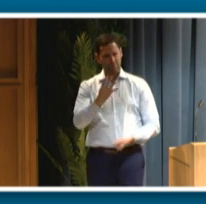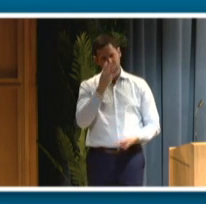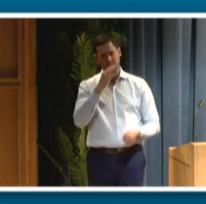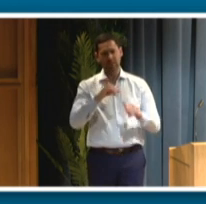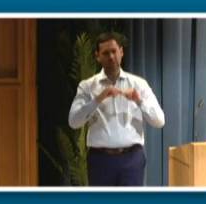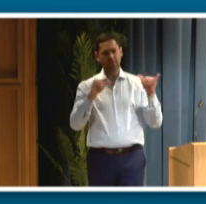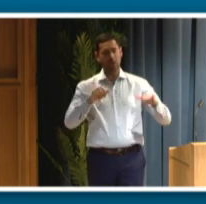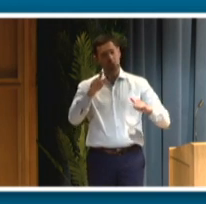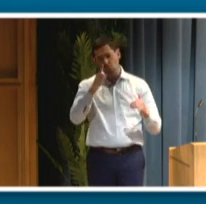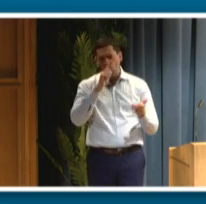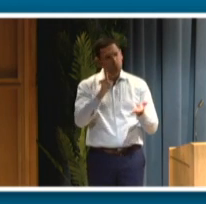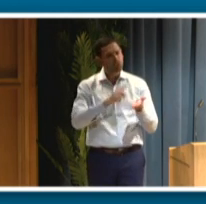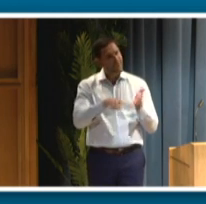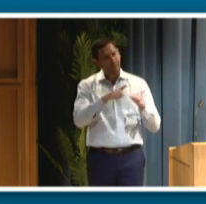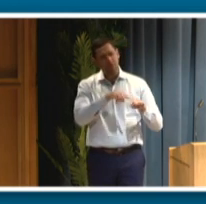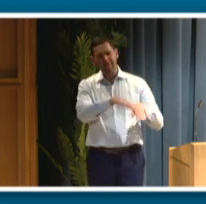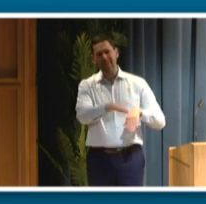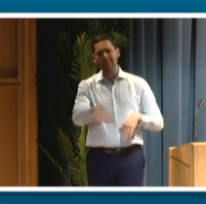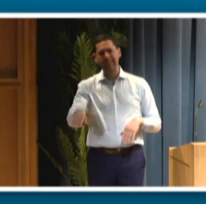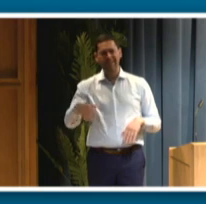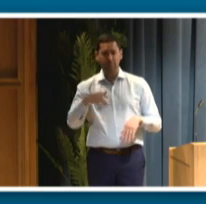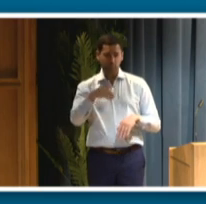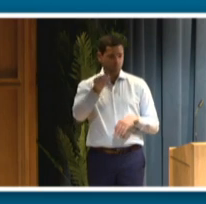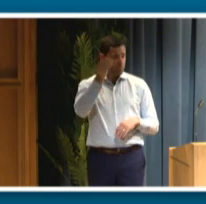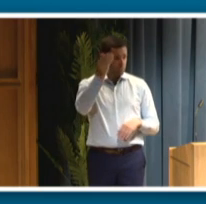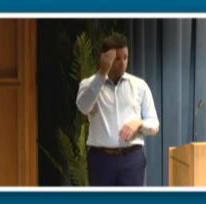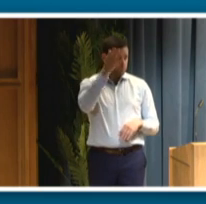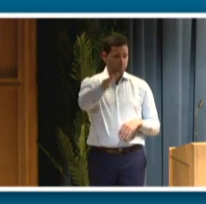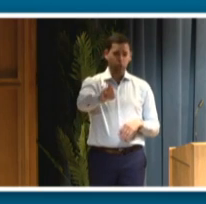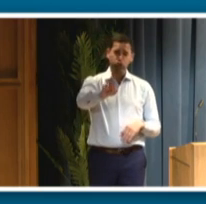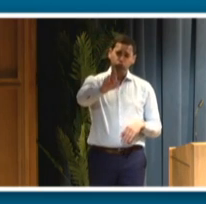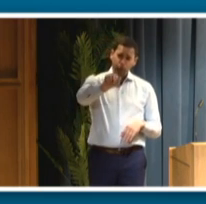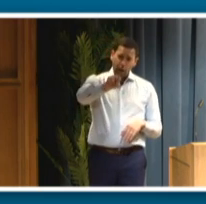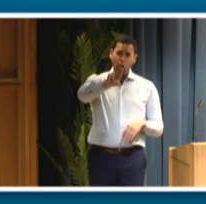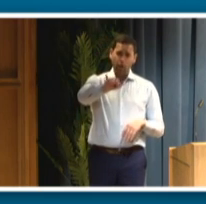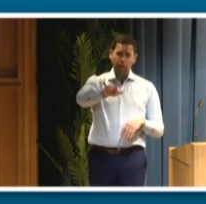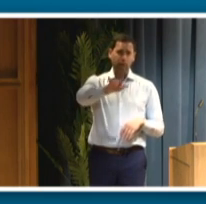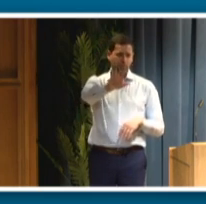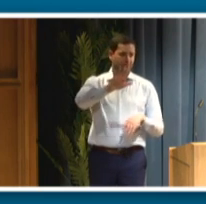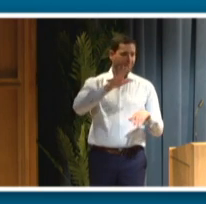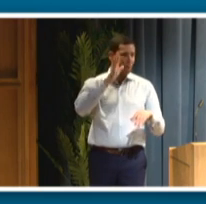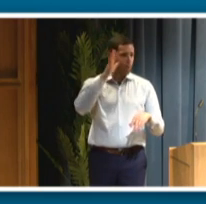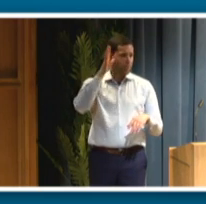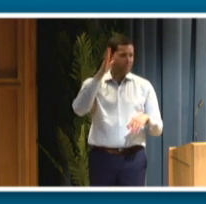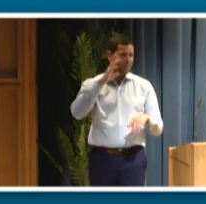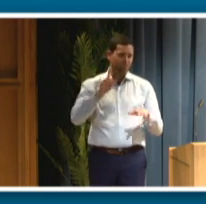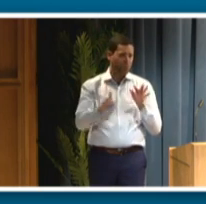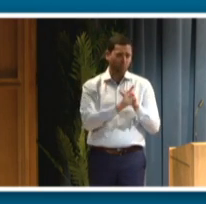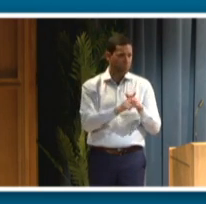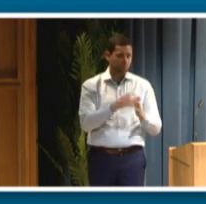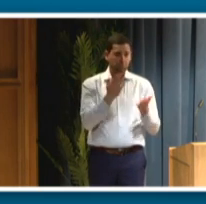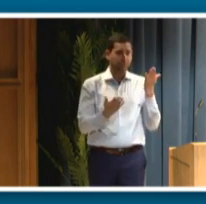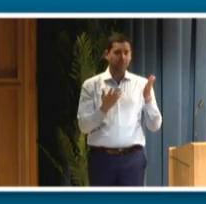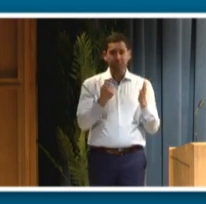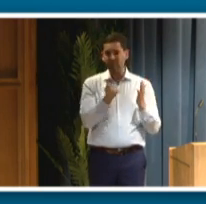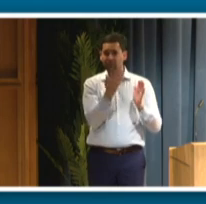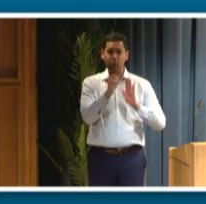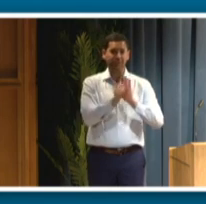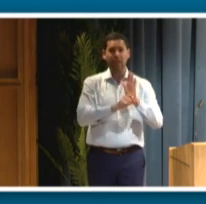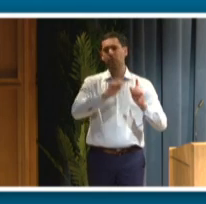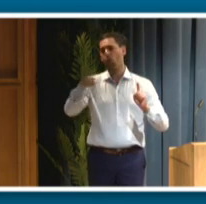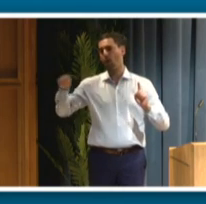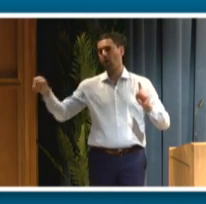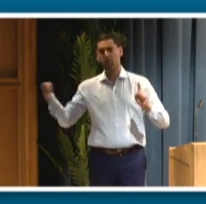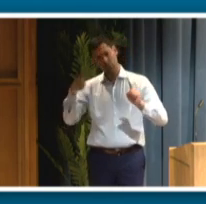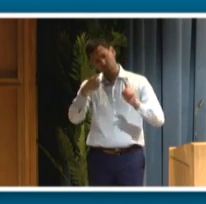kids. You'd be surprised how rarely people show up. Mm-hmm. Their parents could be states away. right? Like, go